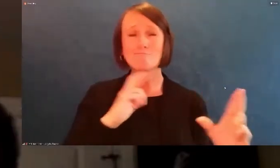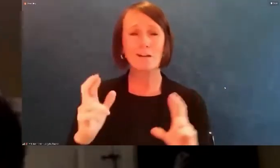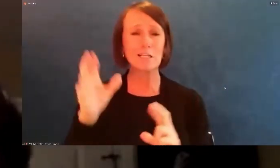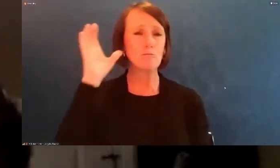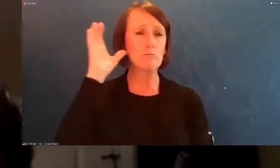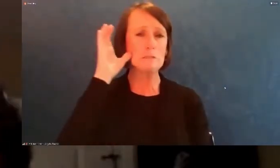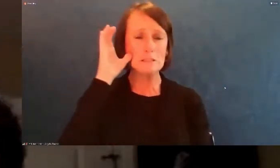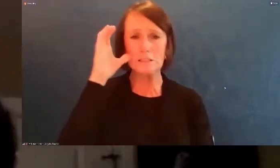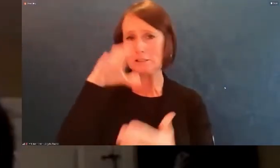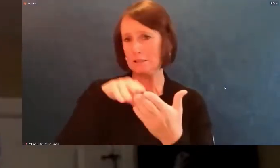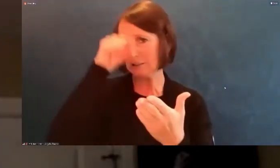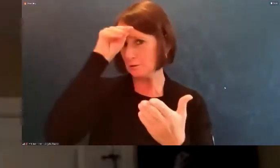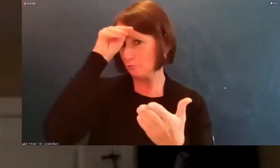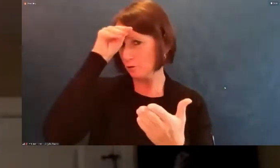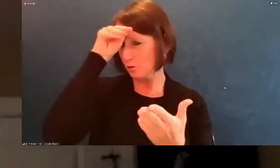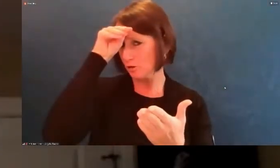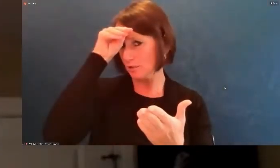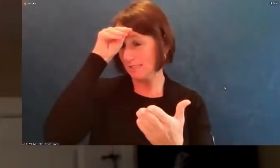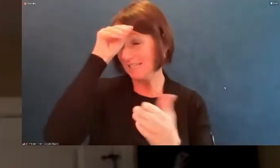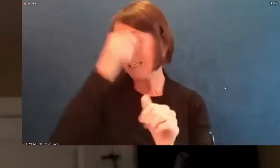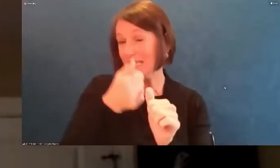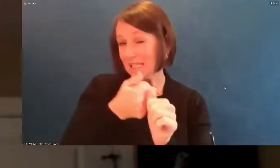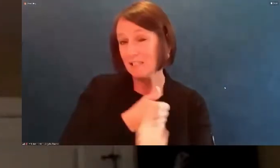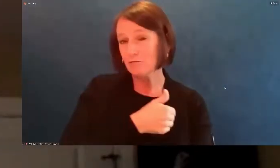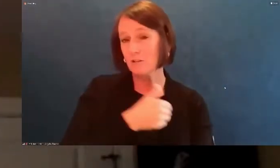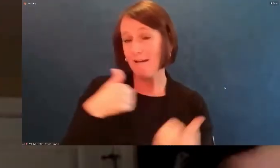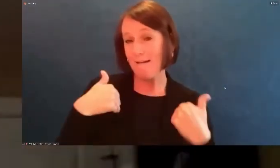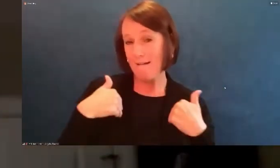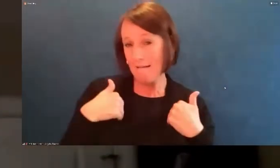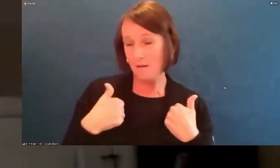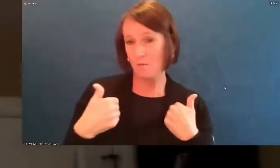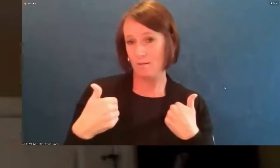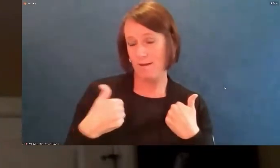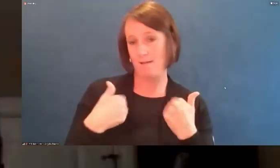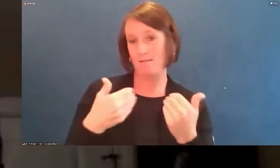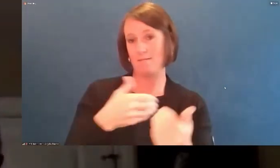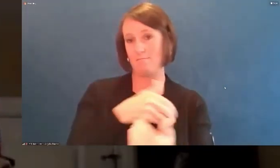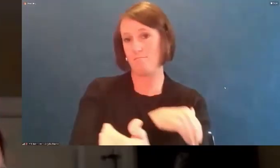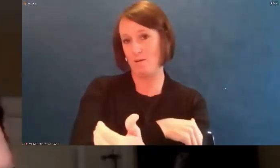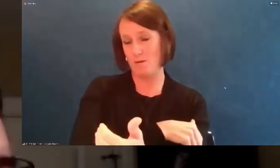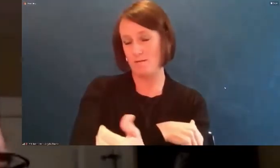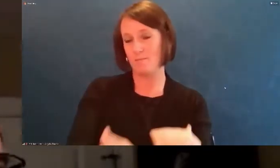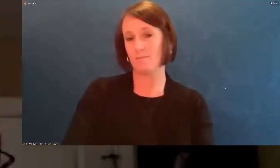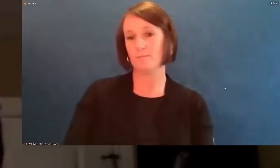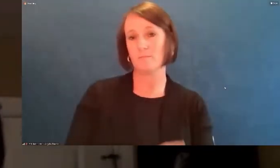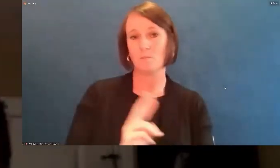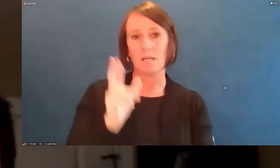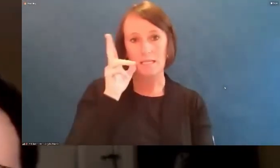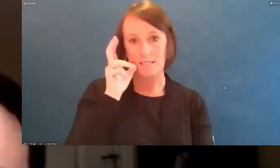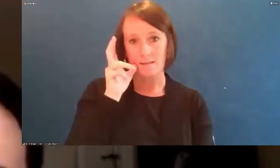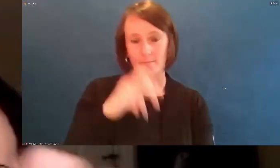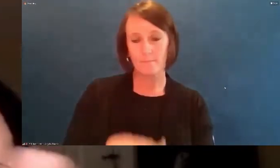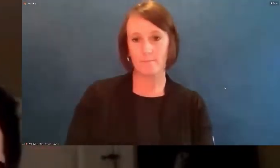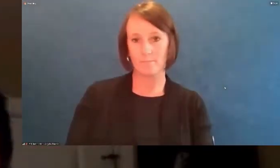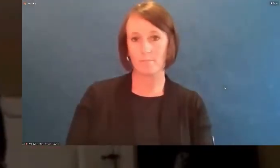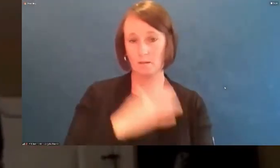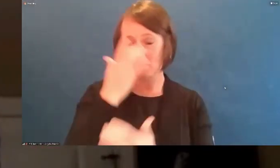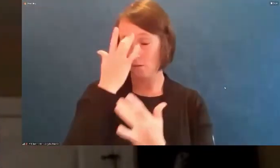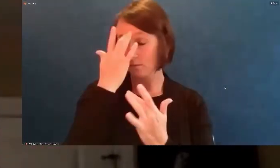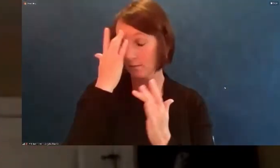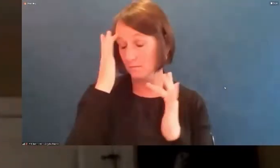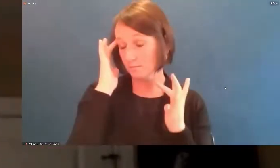I was taught that every animal has medicine power. So let's see it. Let's hear it. I'm ready. So everybody clear your